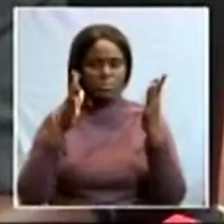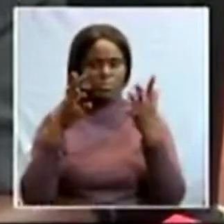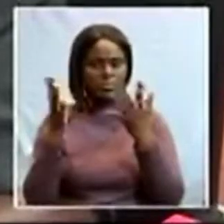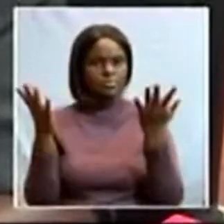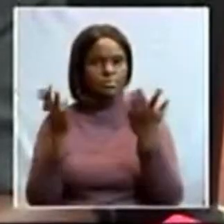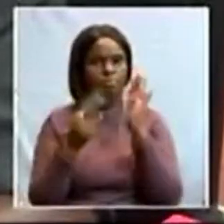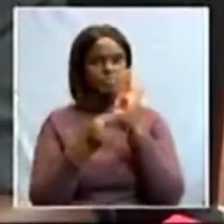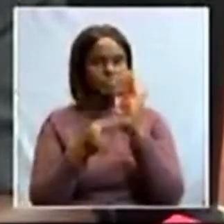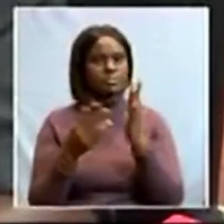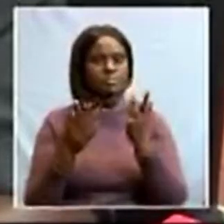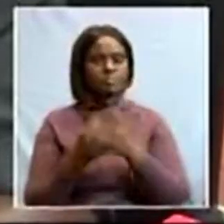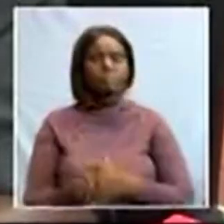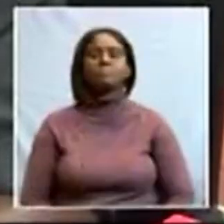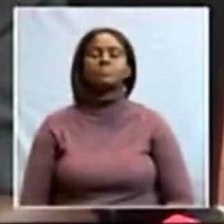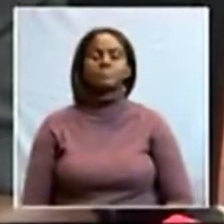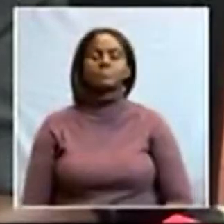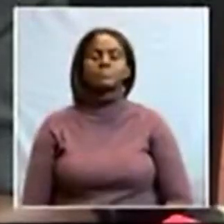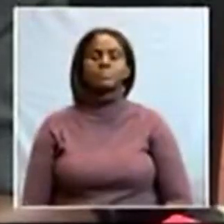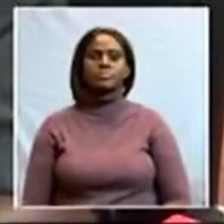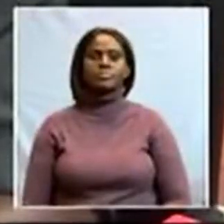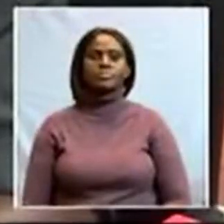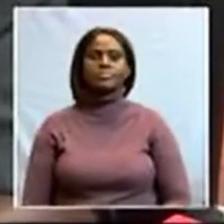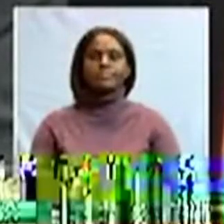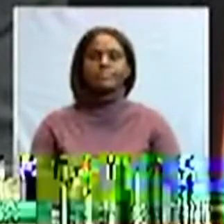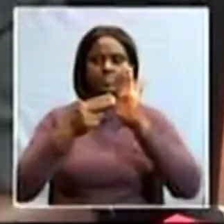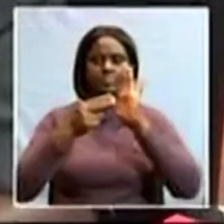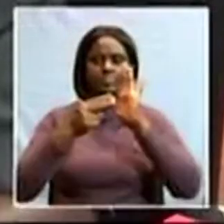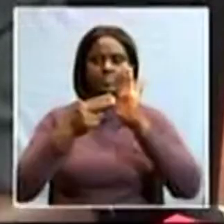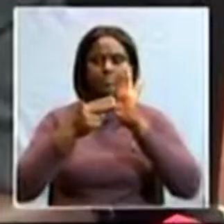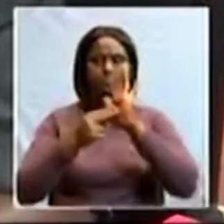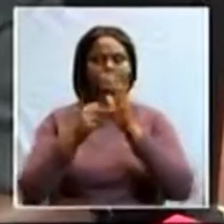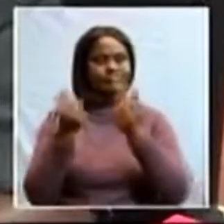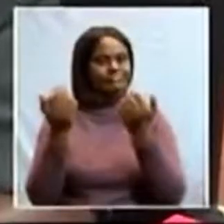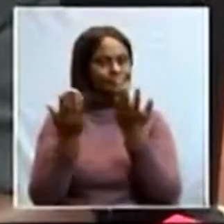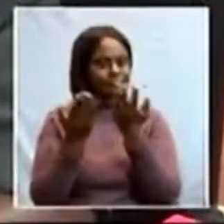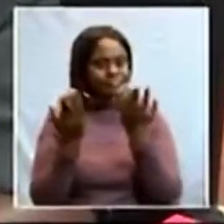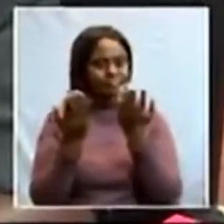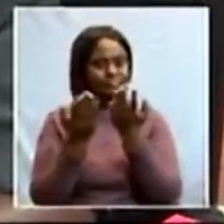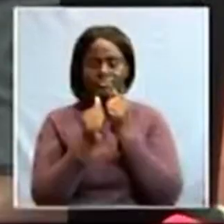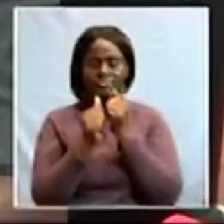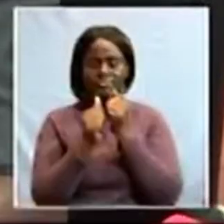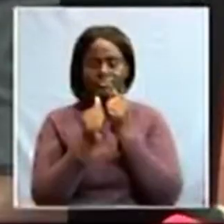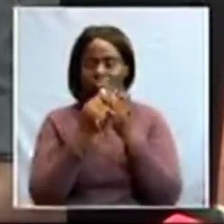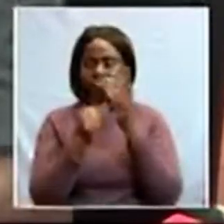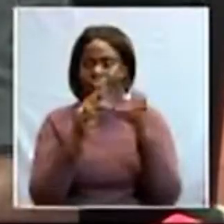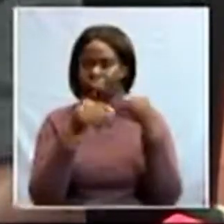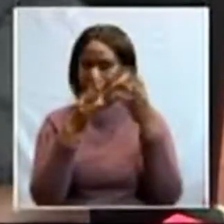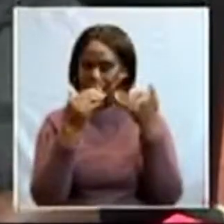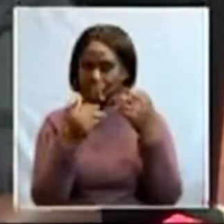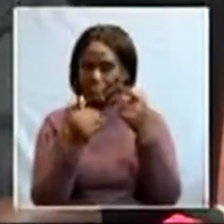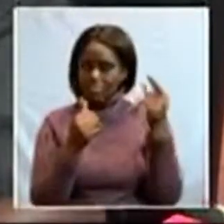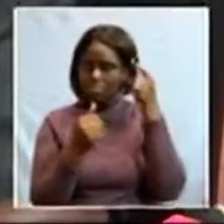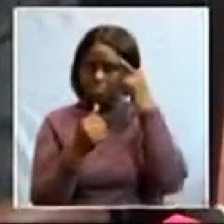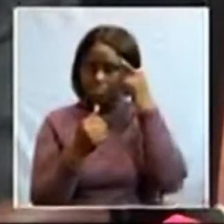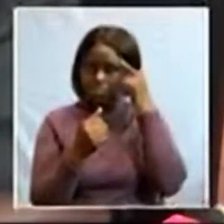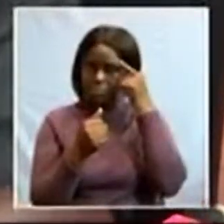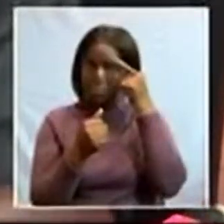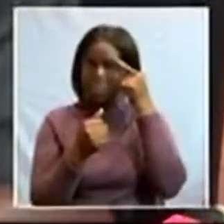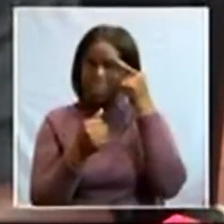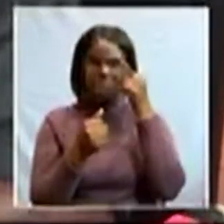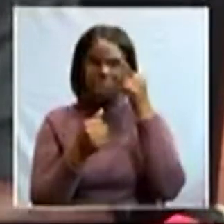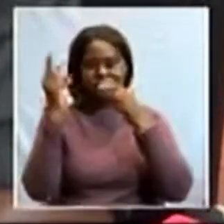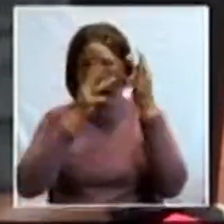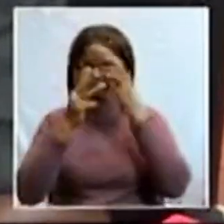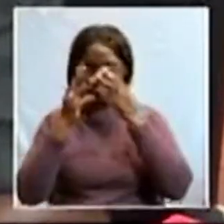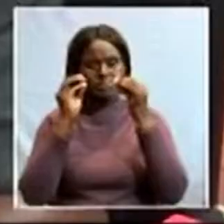allowances to the auditors, which is it gives, I think, raises eyebrows to